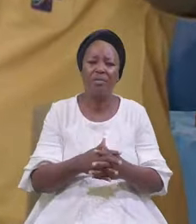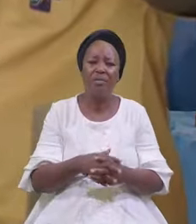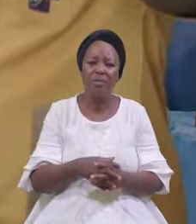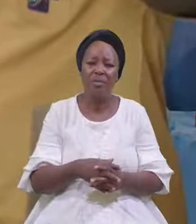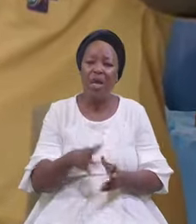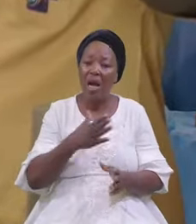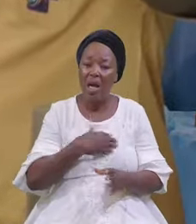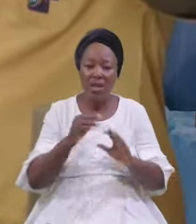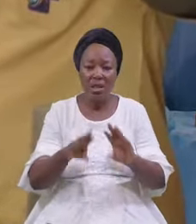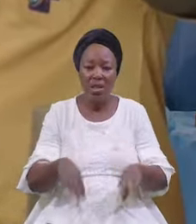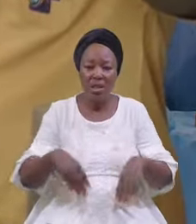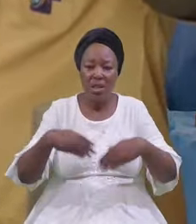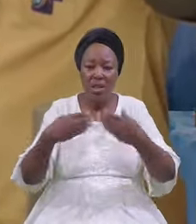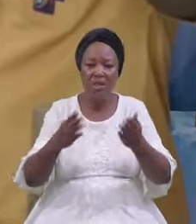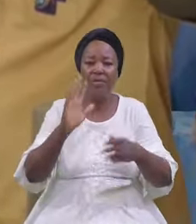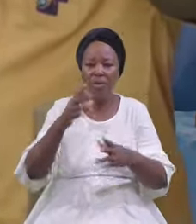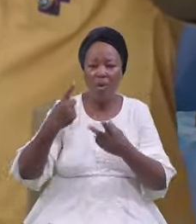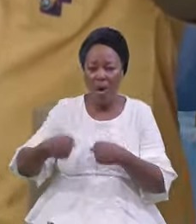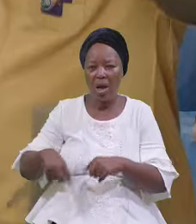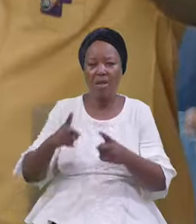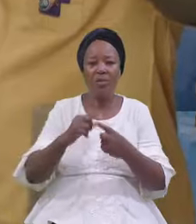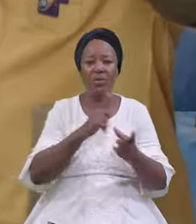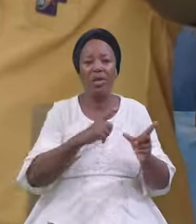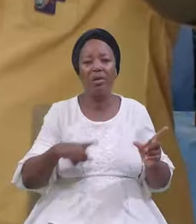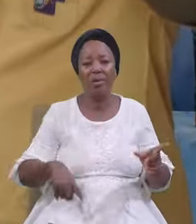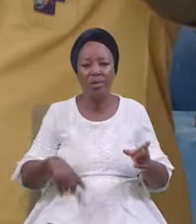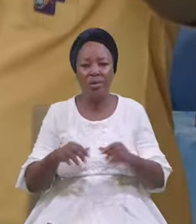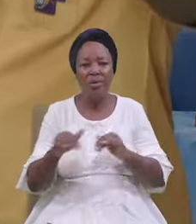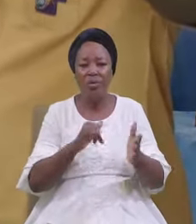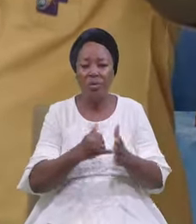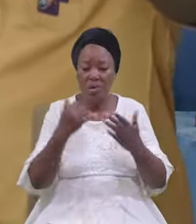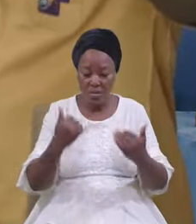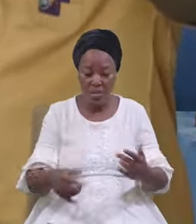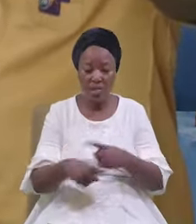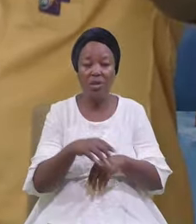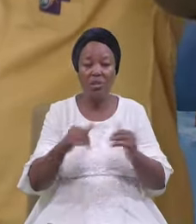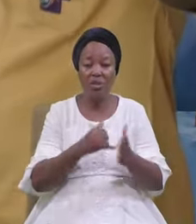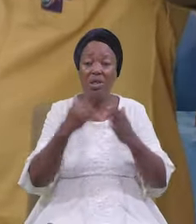and give your heart unto the Lord. Do it today. Do